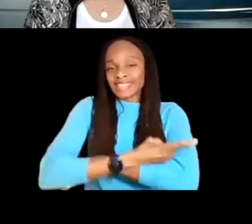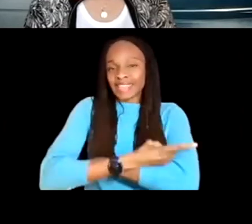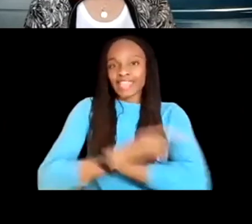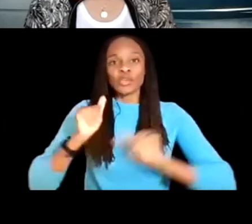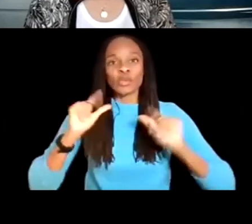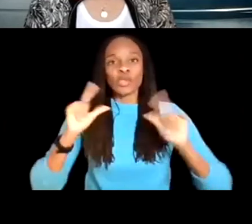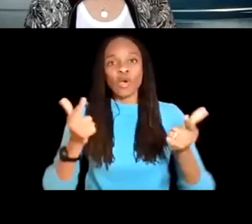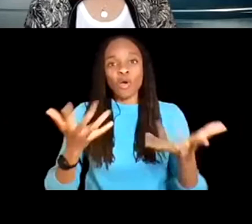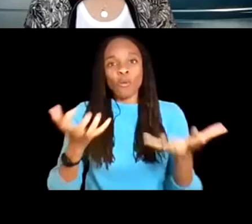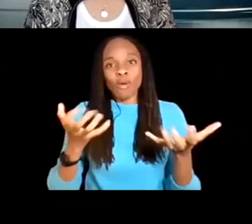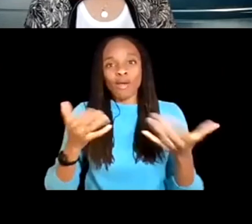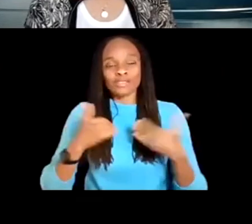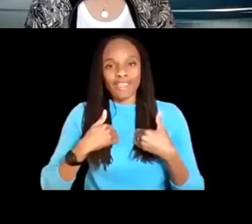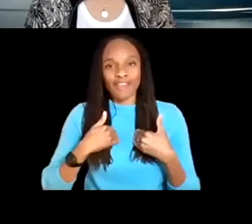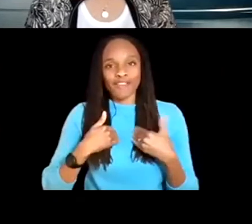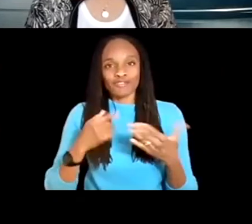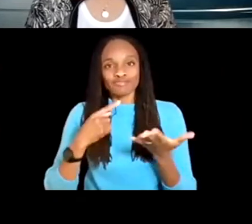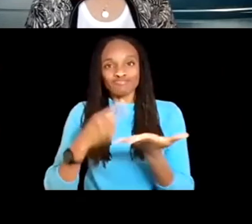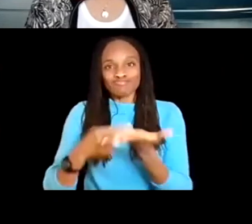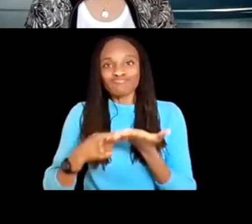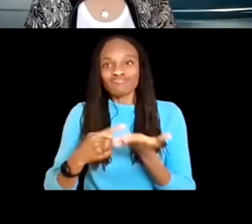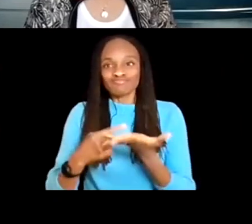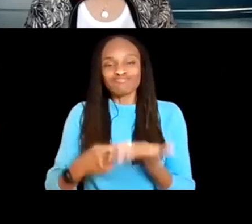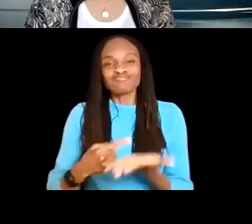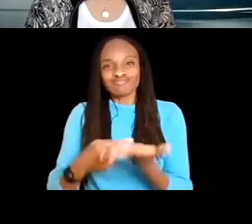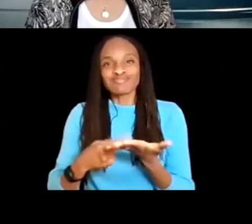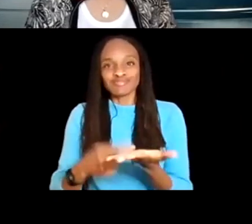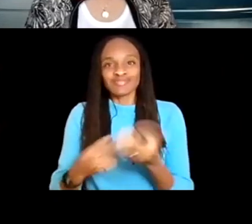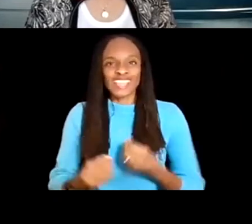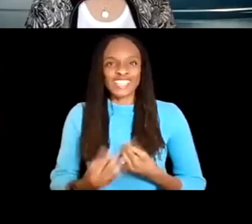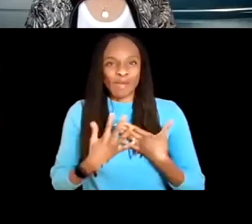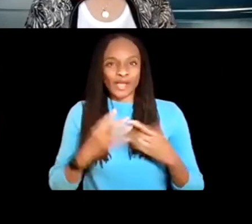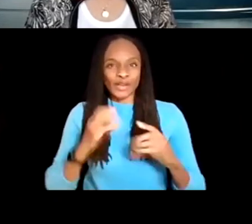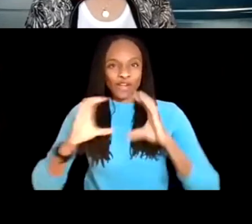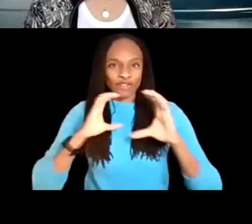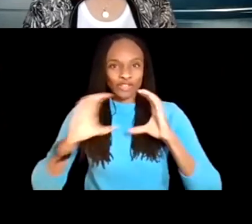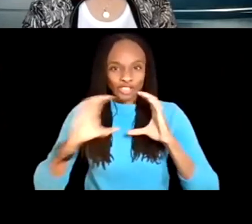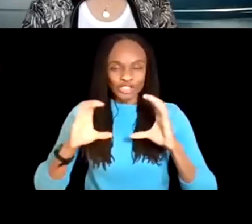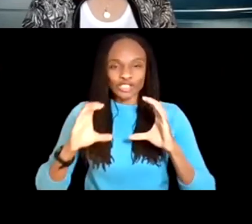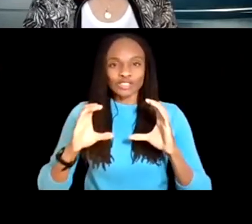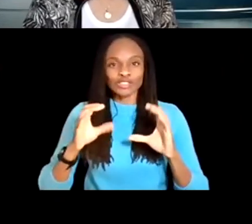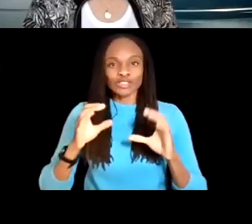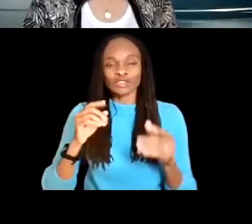spark conversation. So, and then you can get into it from there. So.